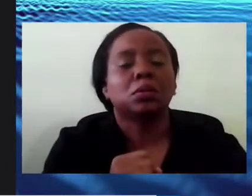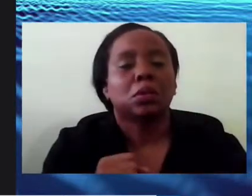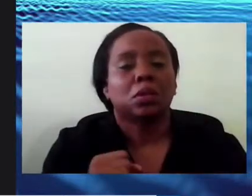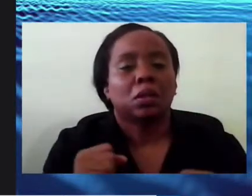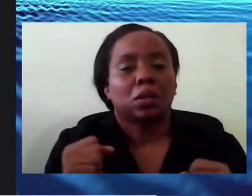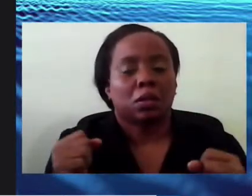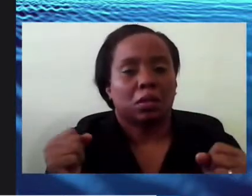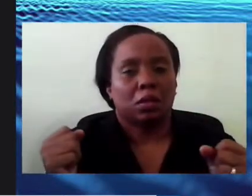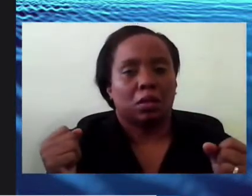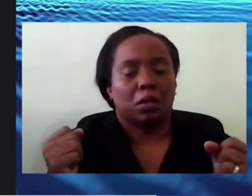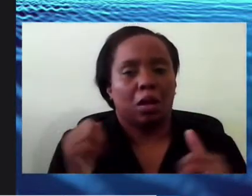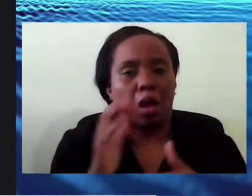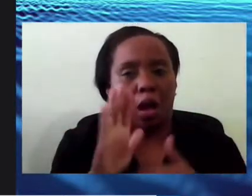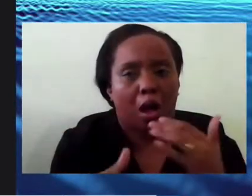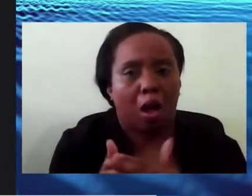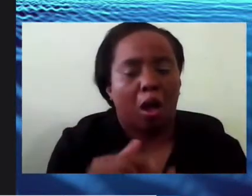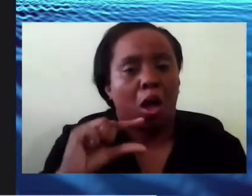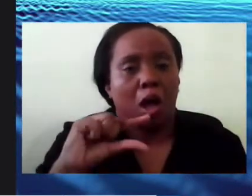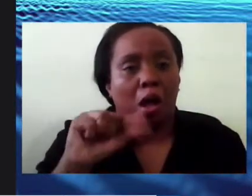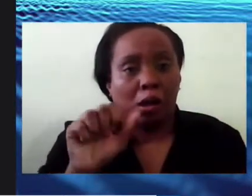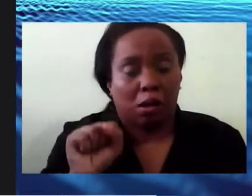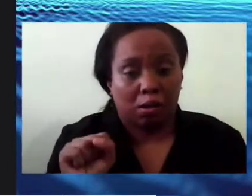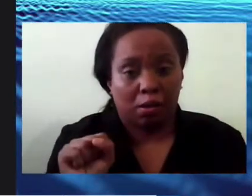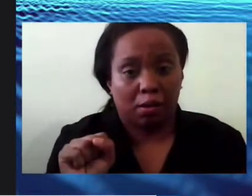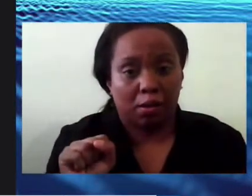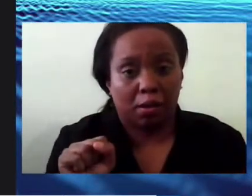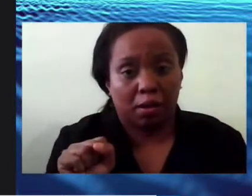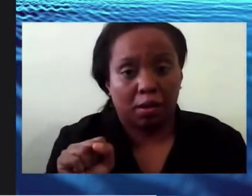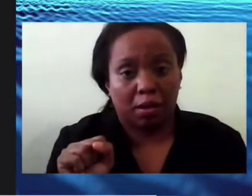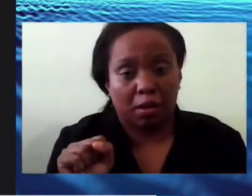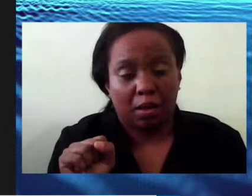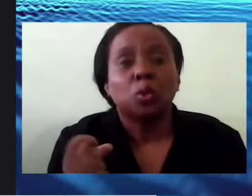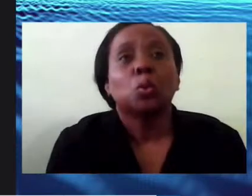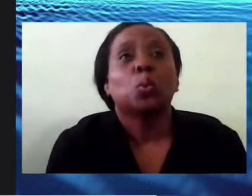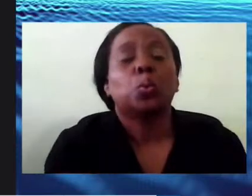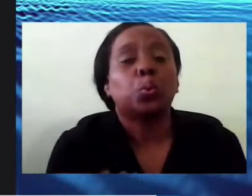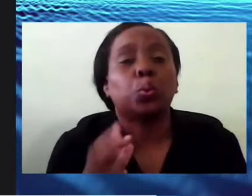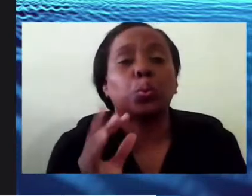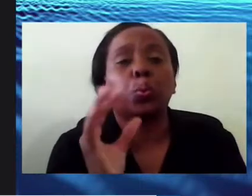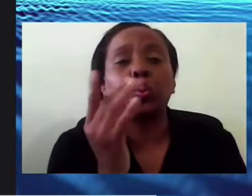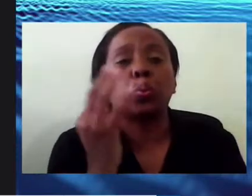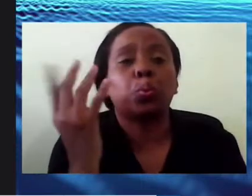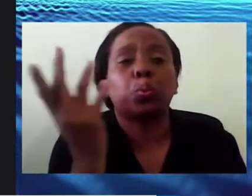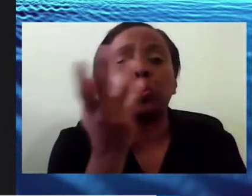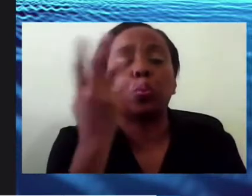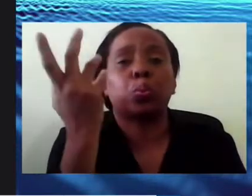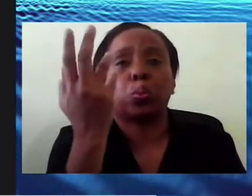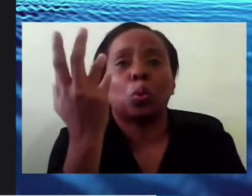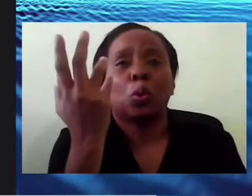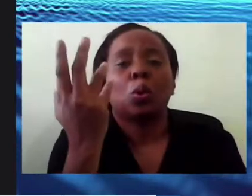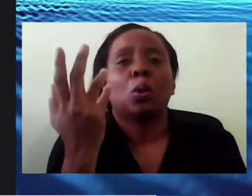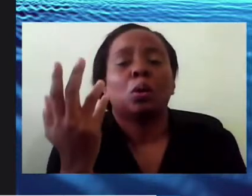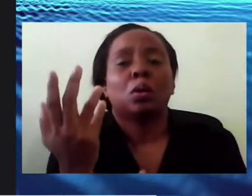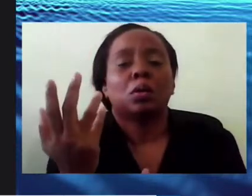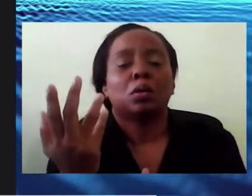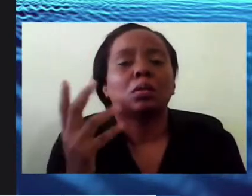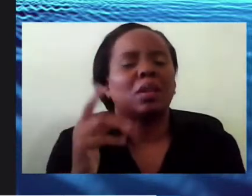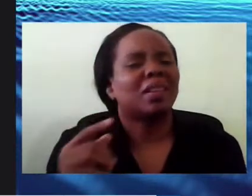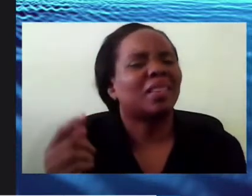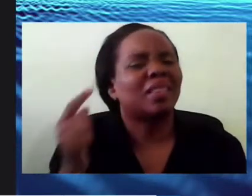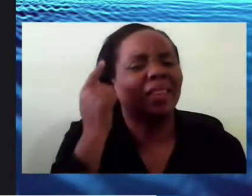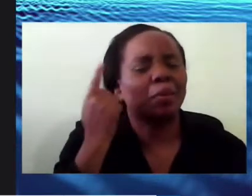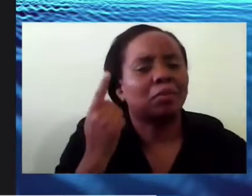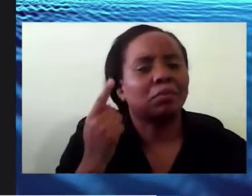such magma gas comes out to the surface, we have that deflation. So think of the volcano as that